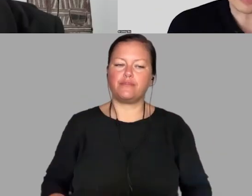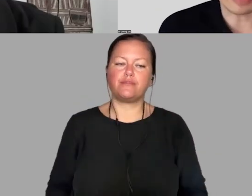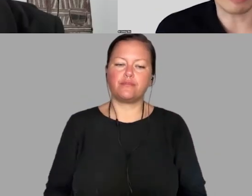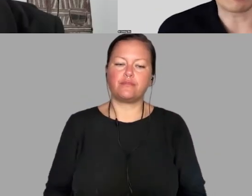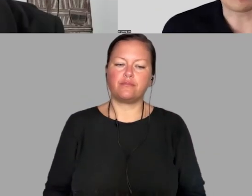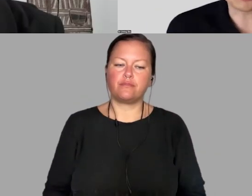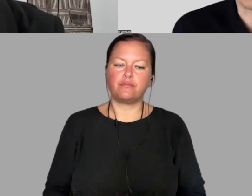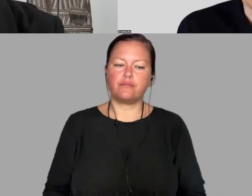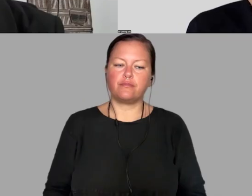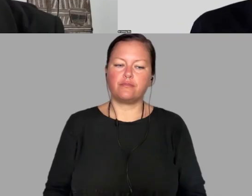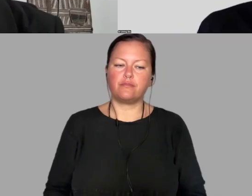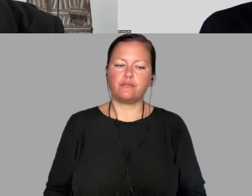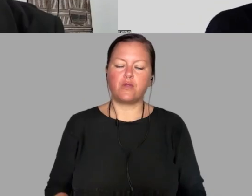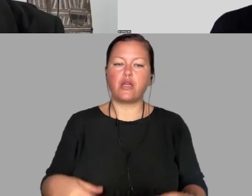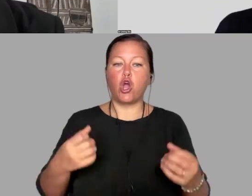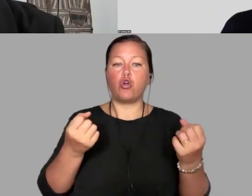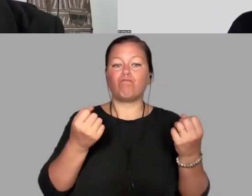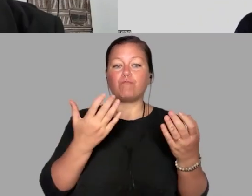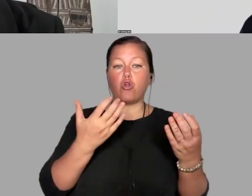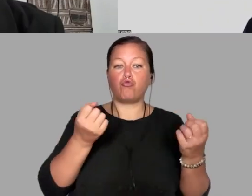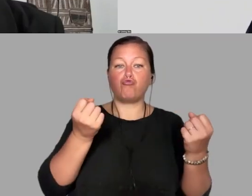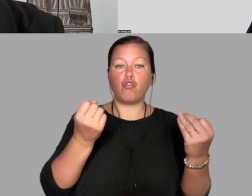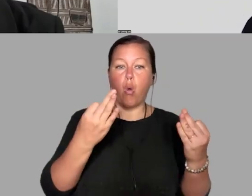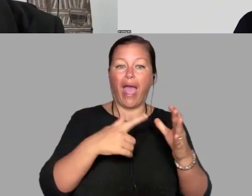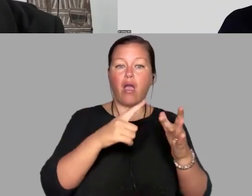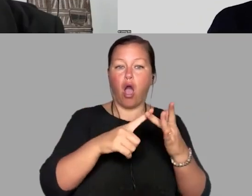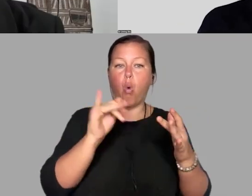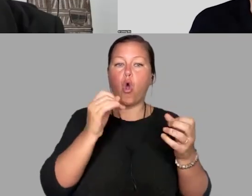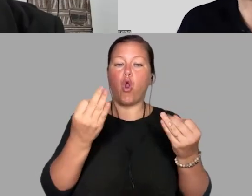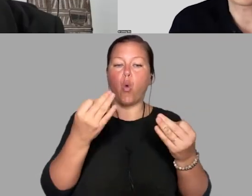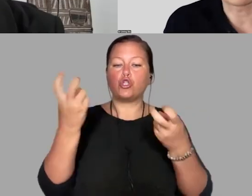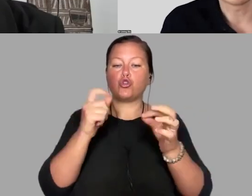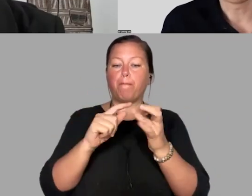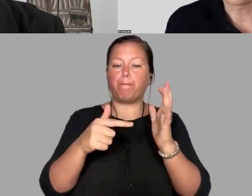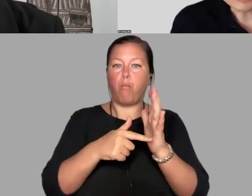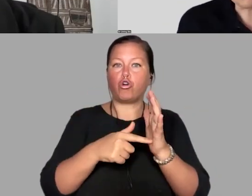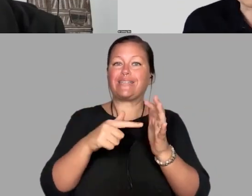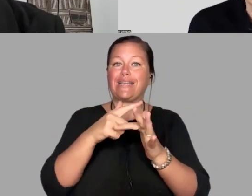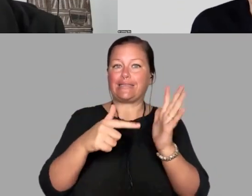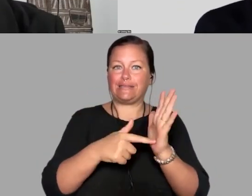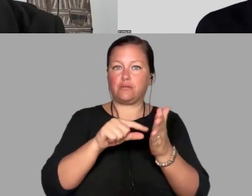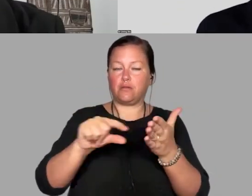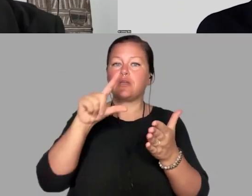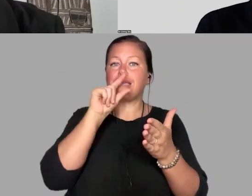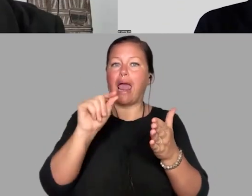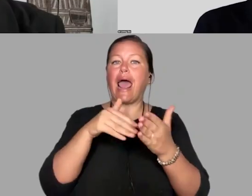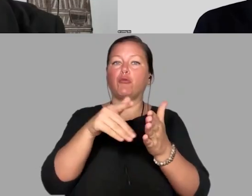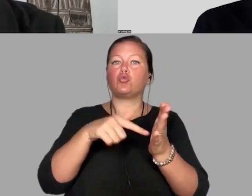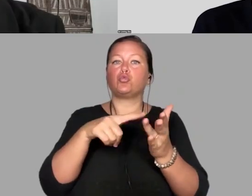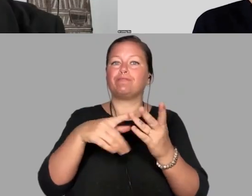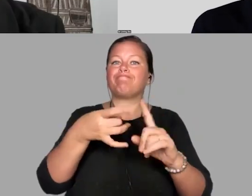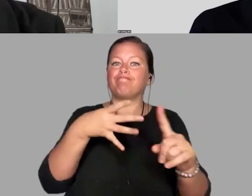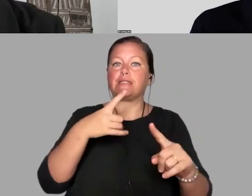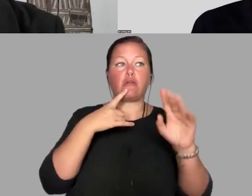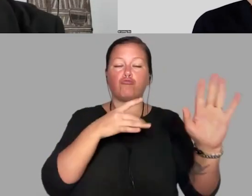no AI or no search bot crawler tags basically will allow you to specify, please do not touch that file